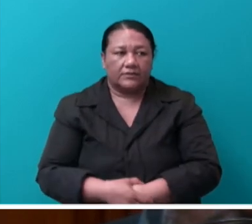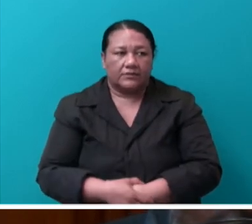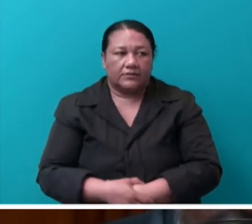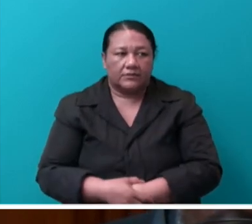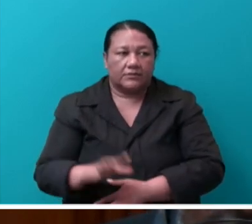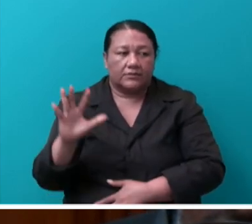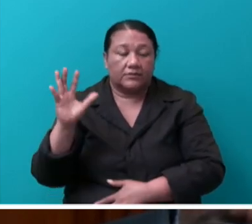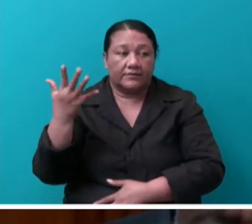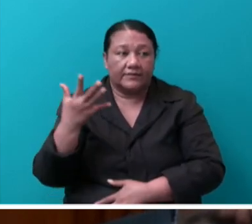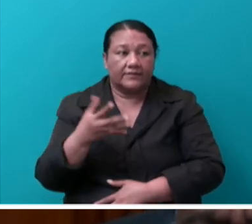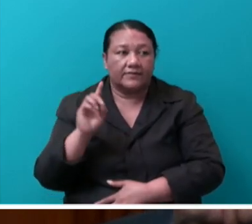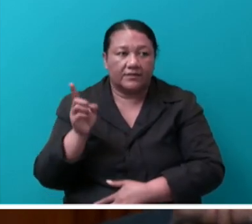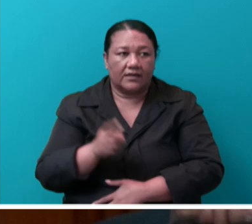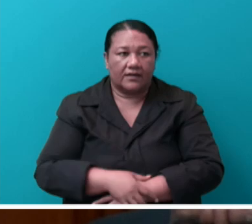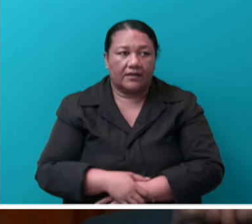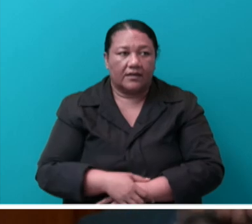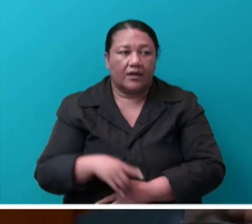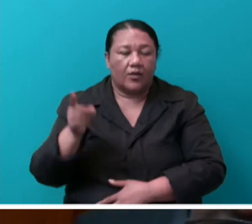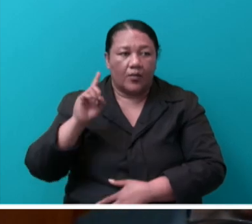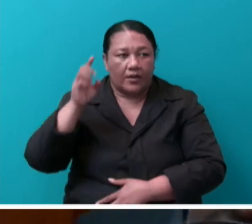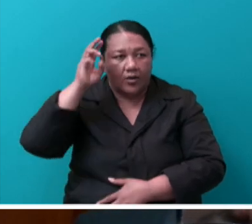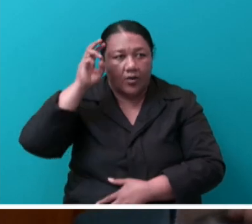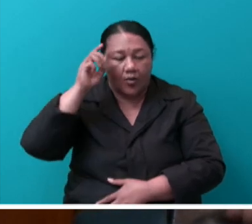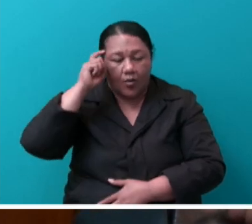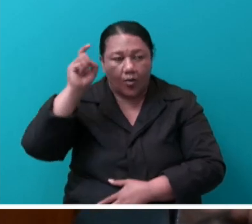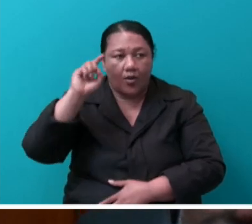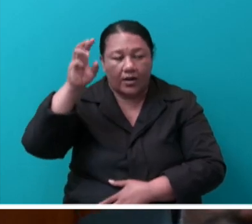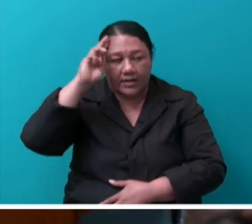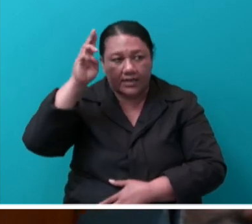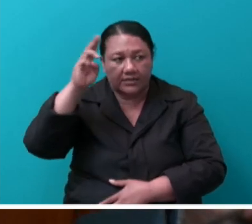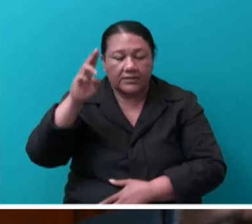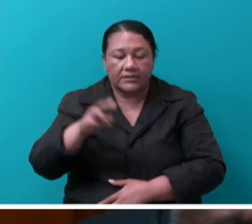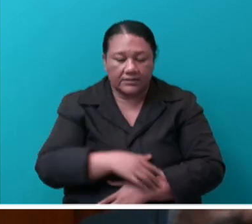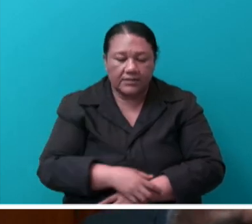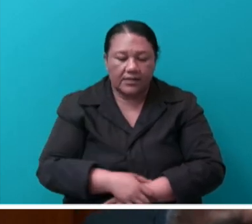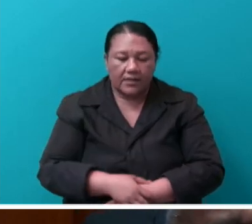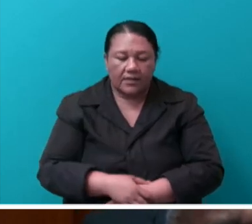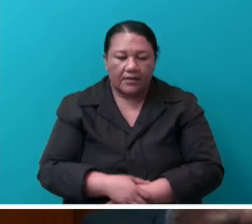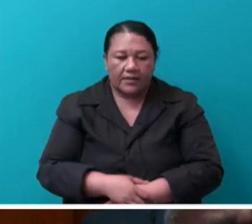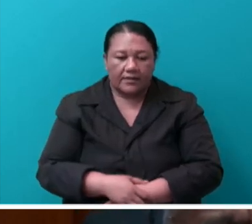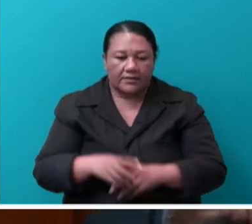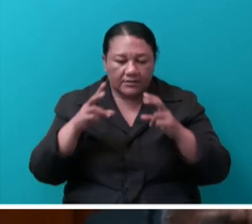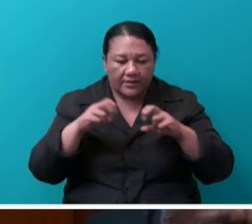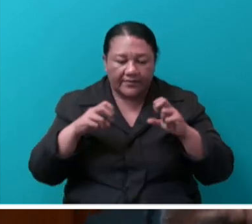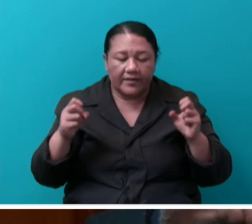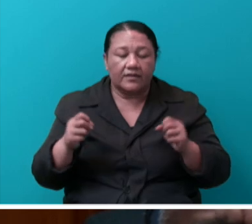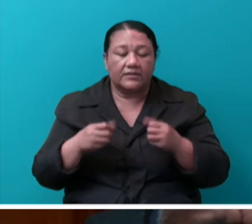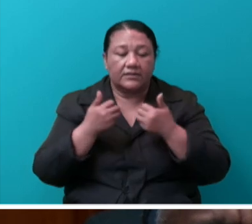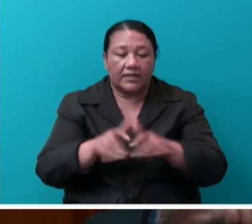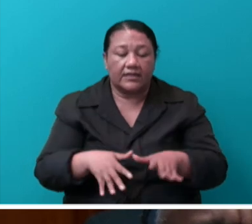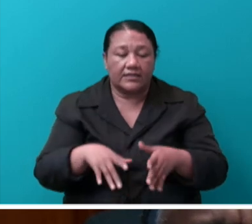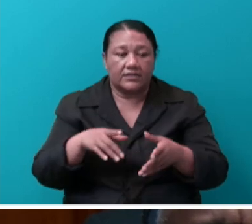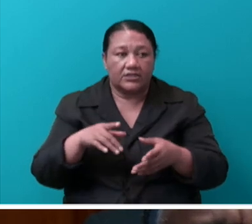Honourable Speaker, is what is called a National Community Attitude Survey. Starting in January with the technical support